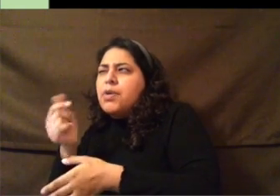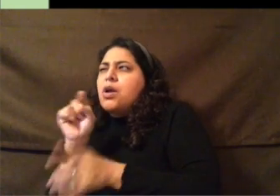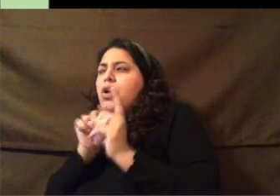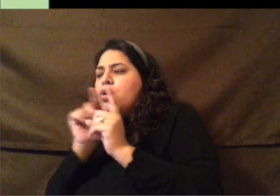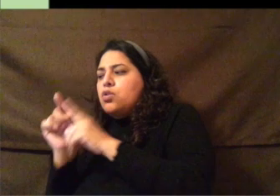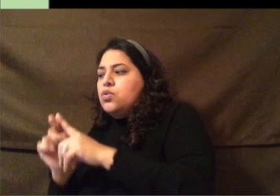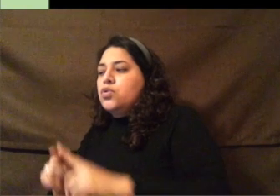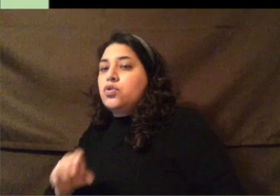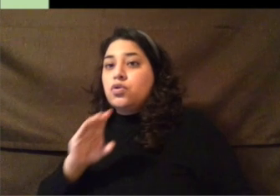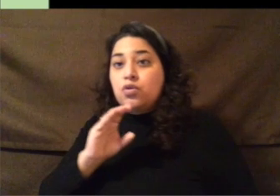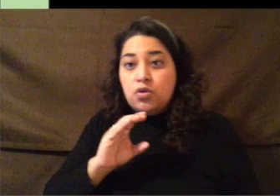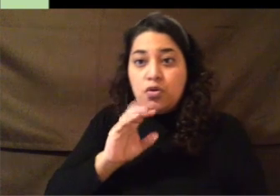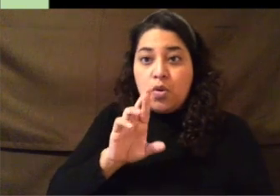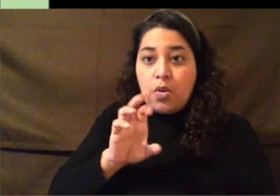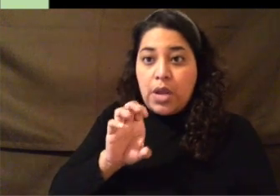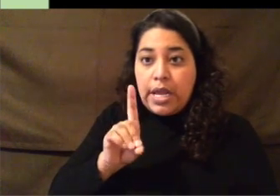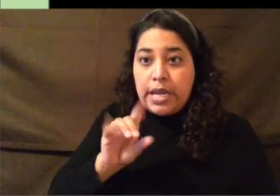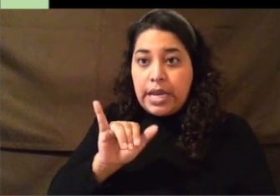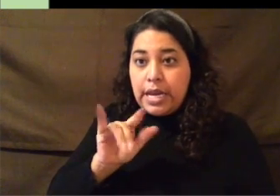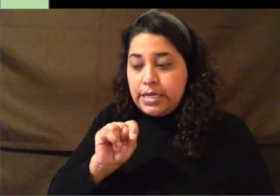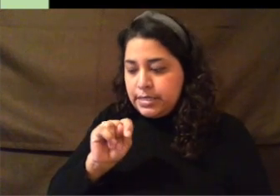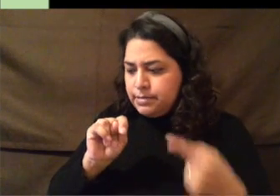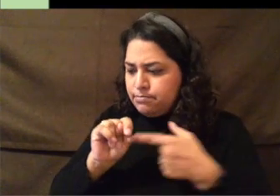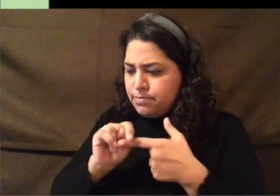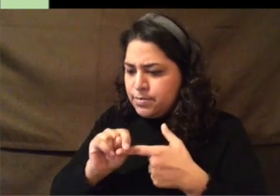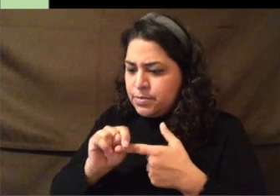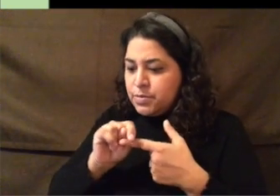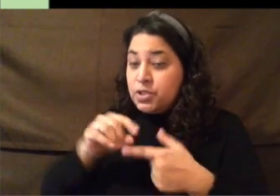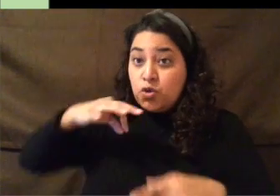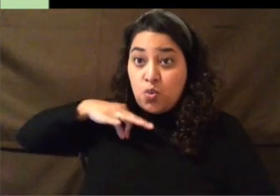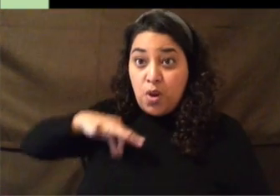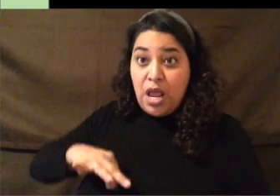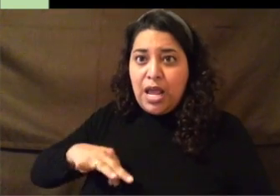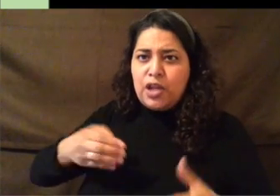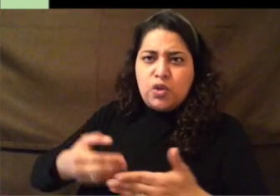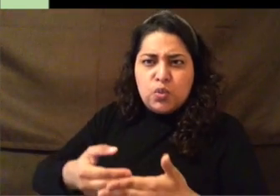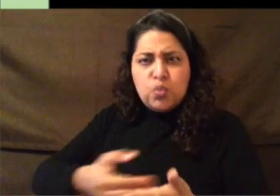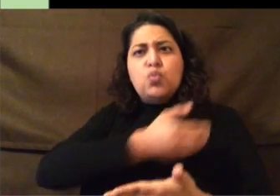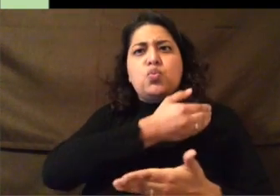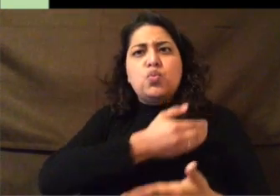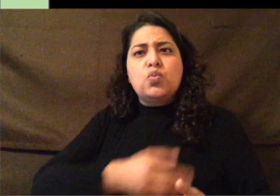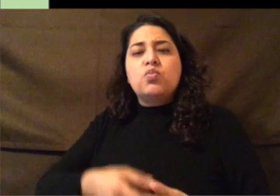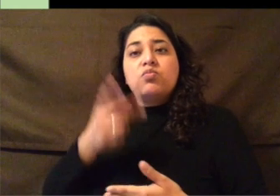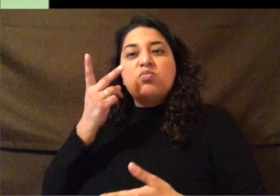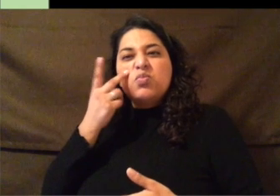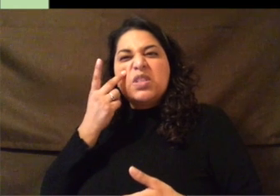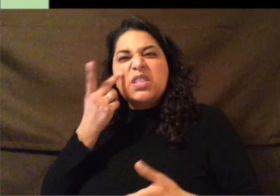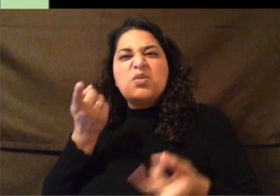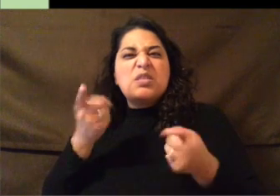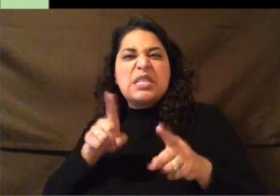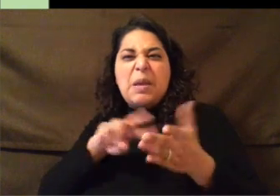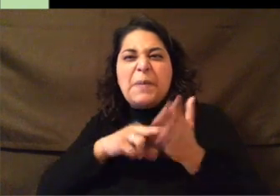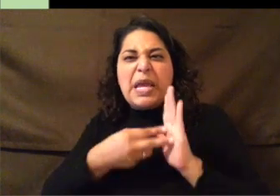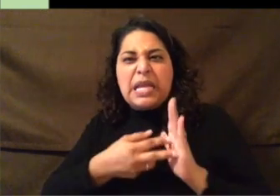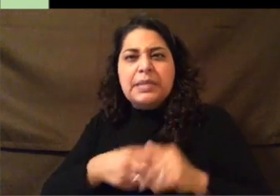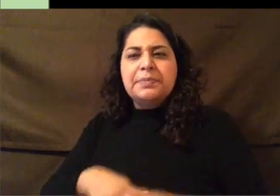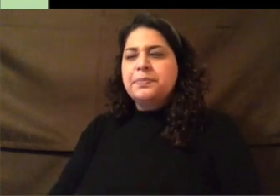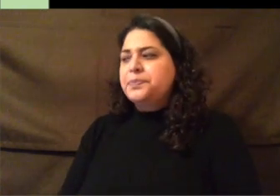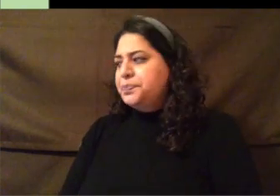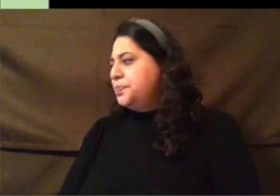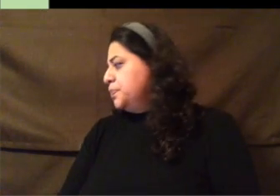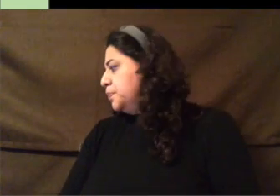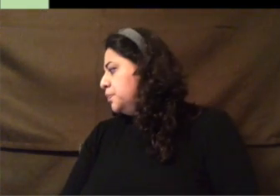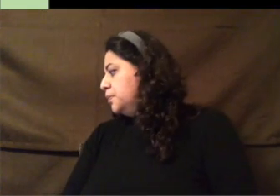donating a little bit too. Credit is a new one, and this is something that can kind of be confusing sometimes. So let's take a look at what credit,